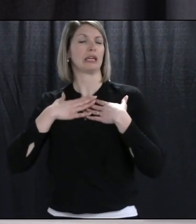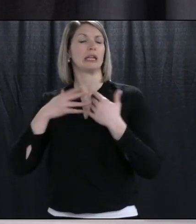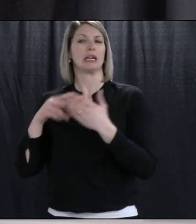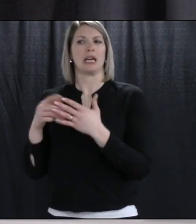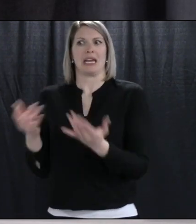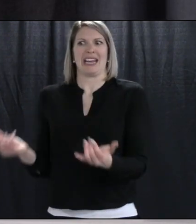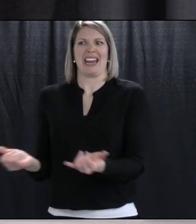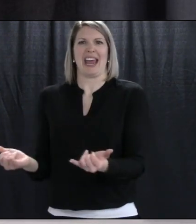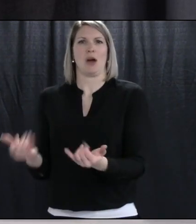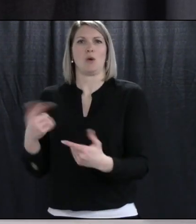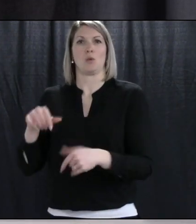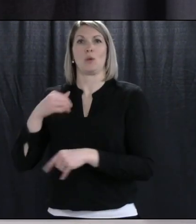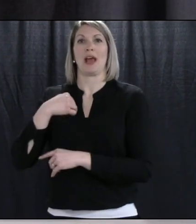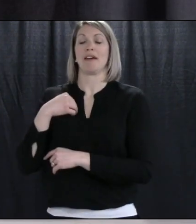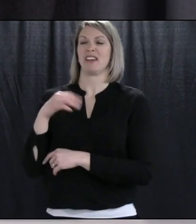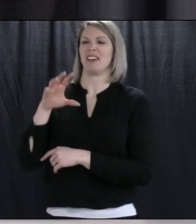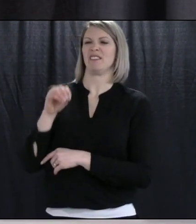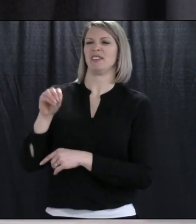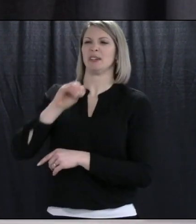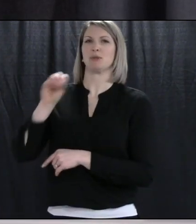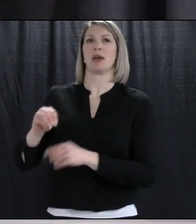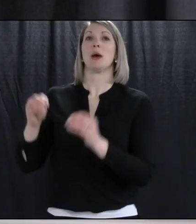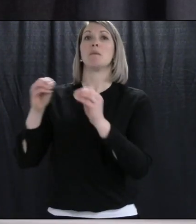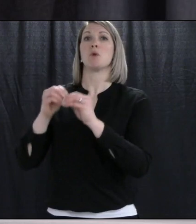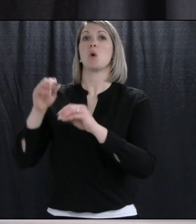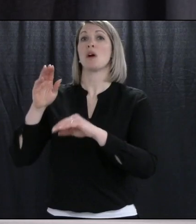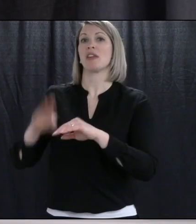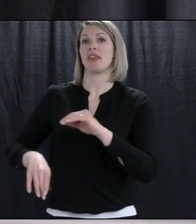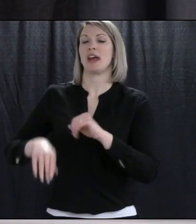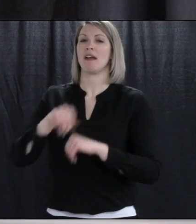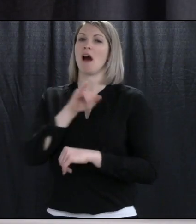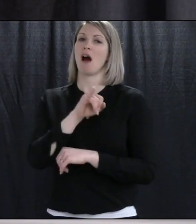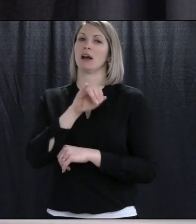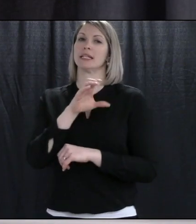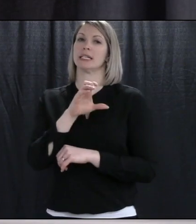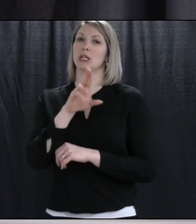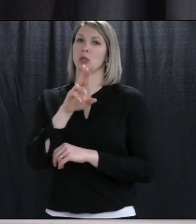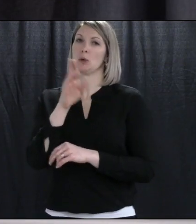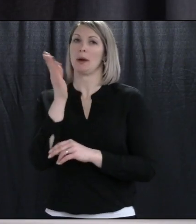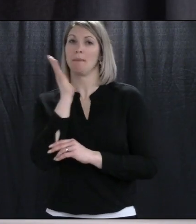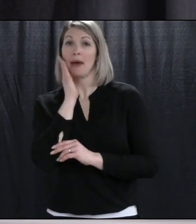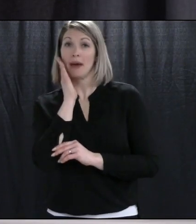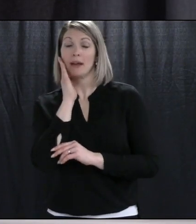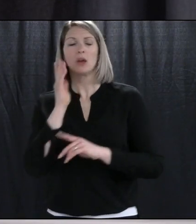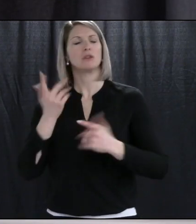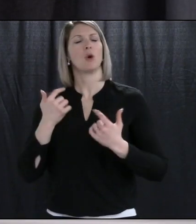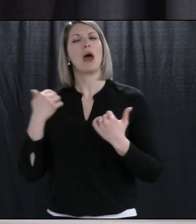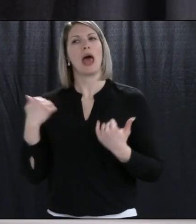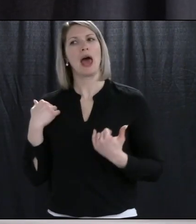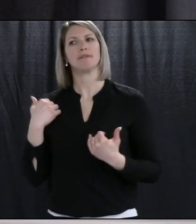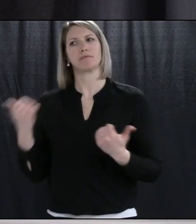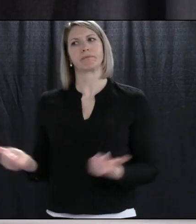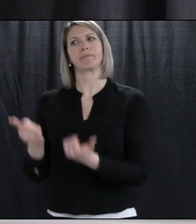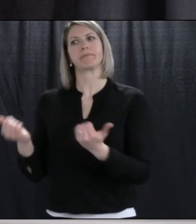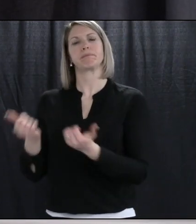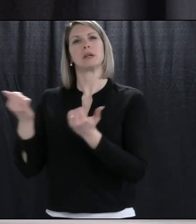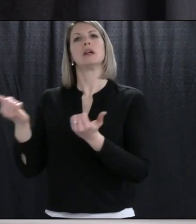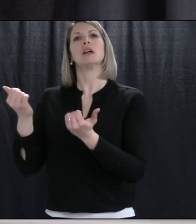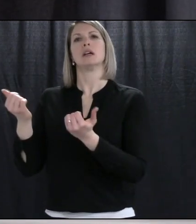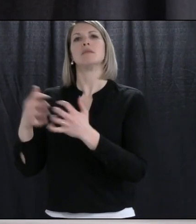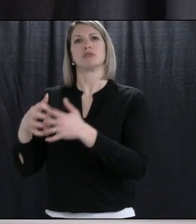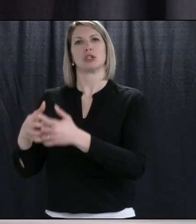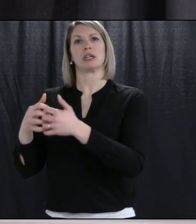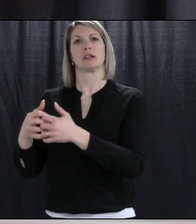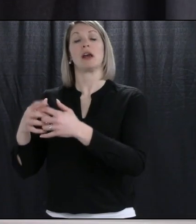York. We have 50% more ventilators than we do ICU beds, but we have gone to the federal supply chain